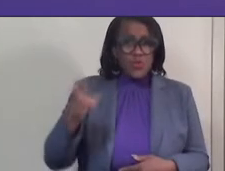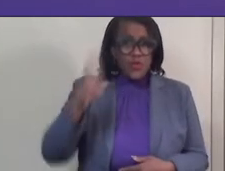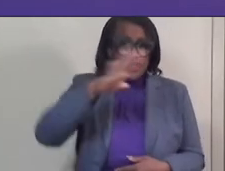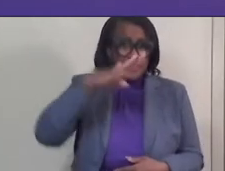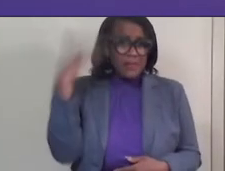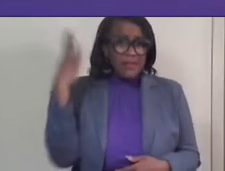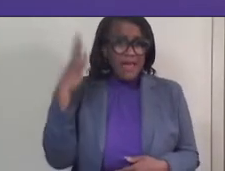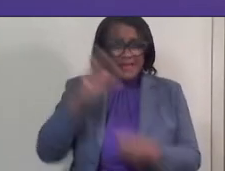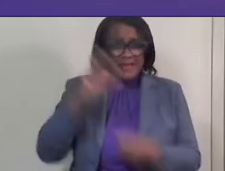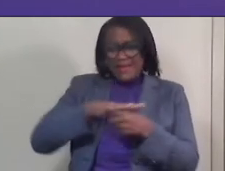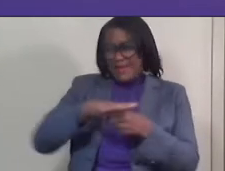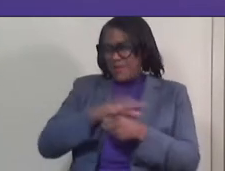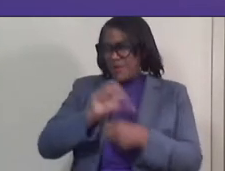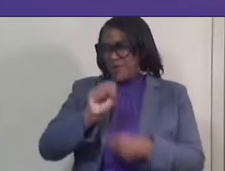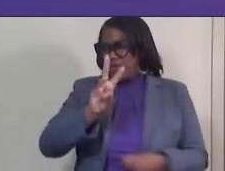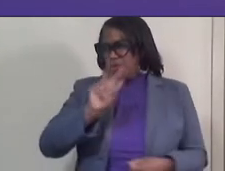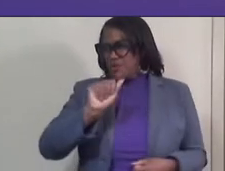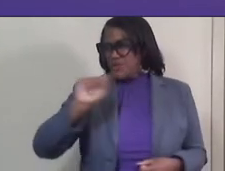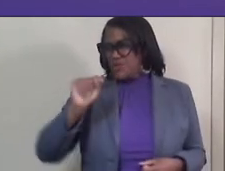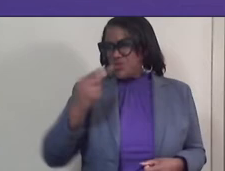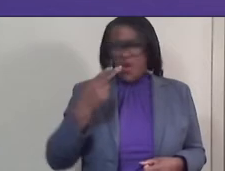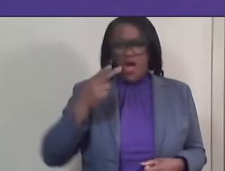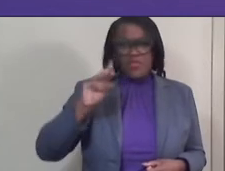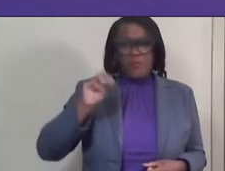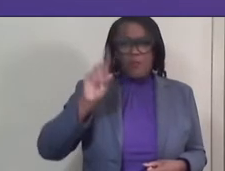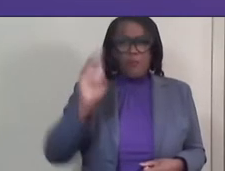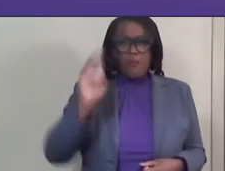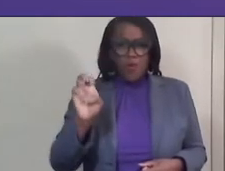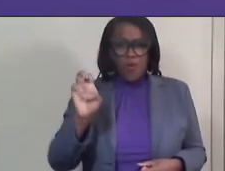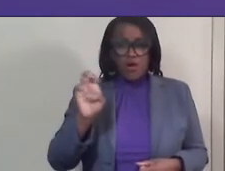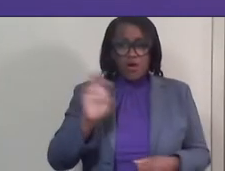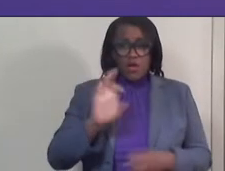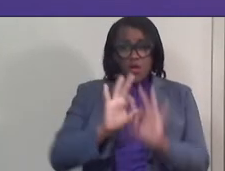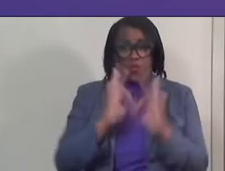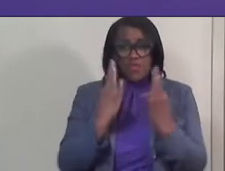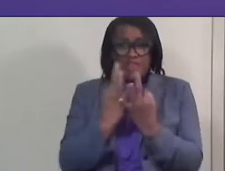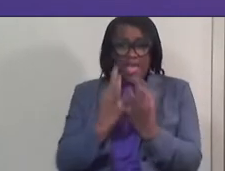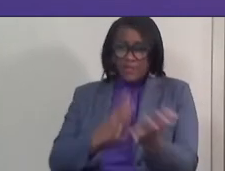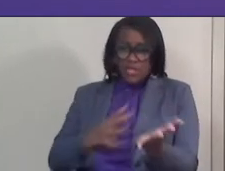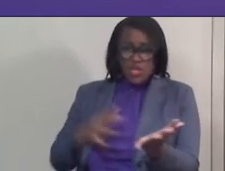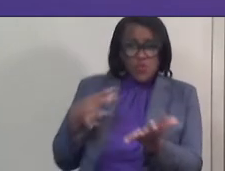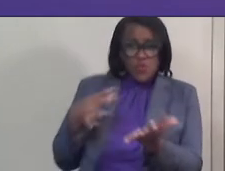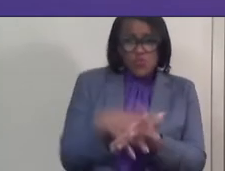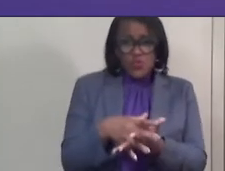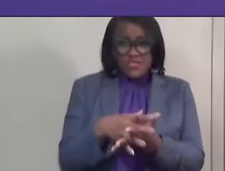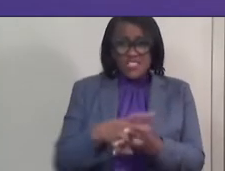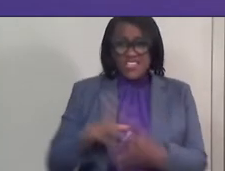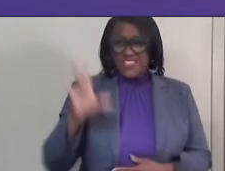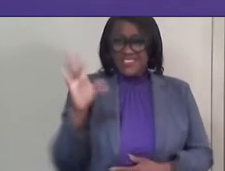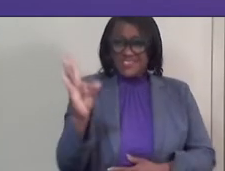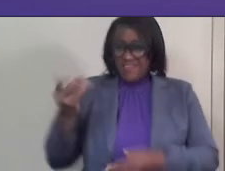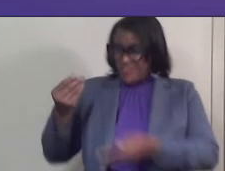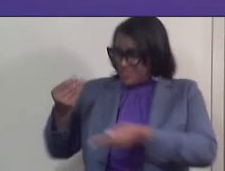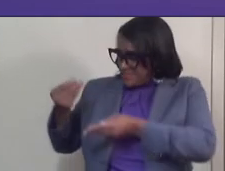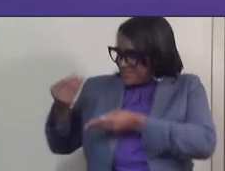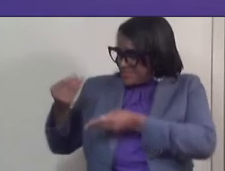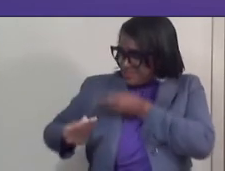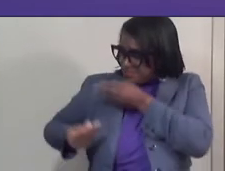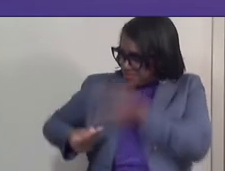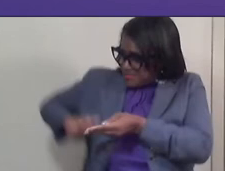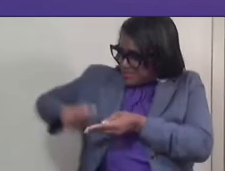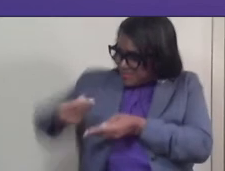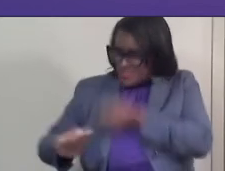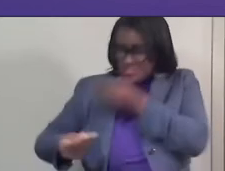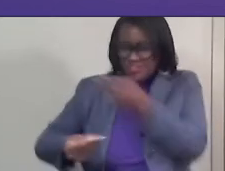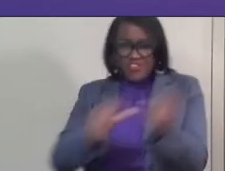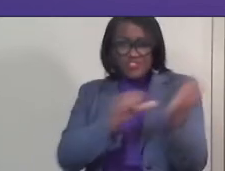Swarthmore, with family roots 7 generations strong.